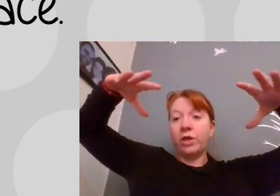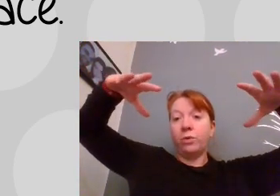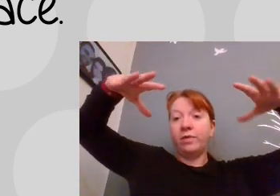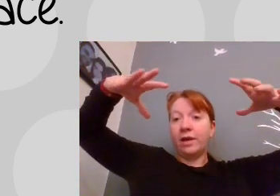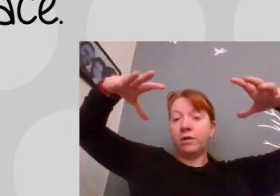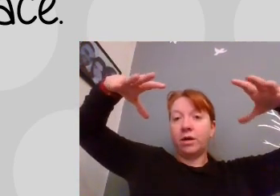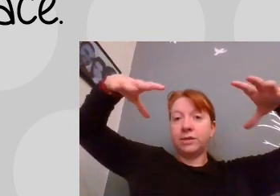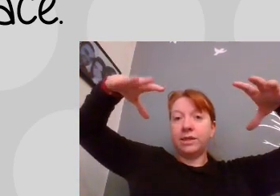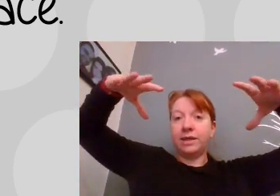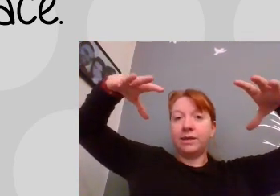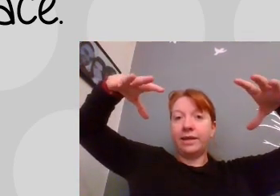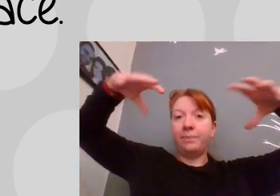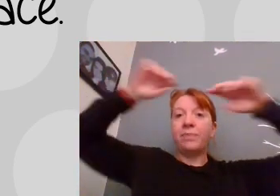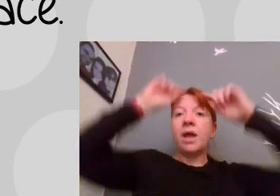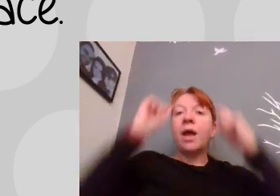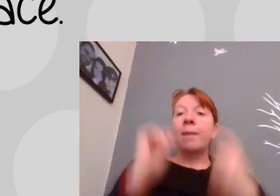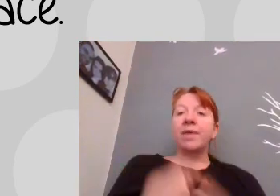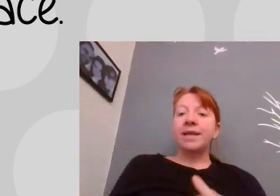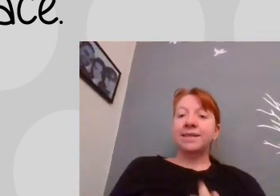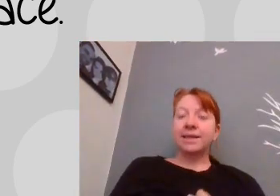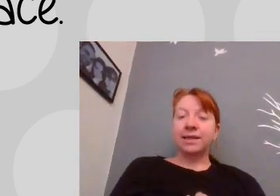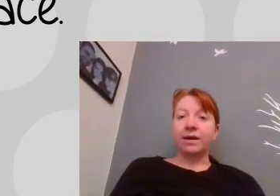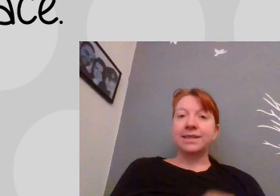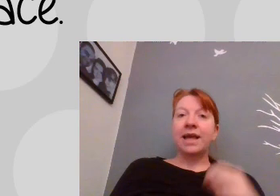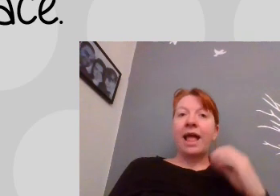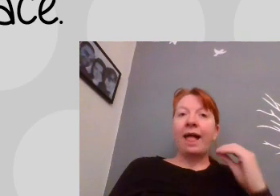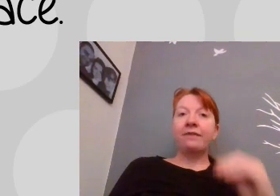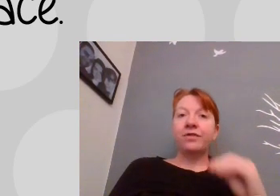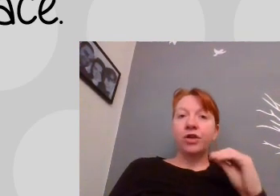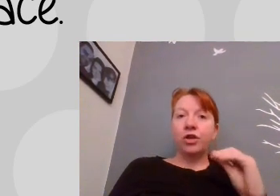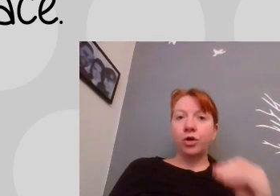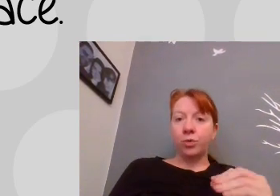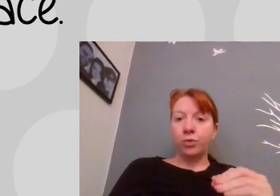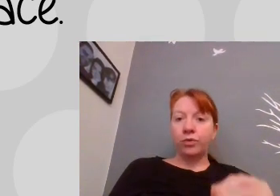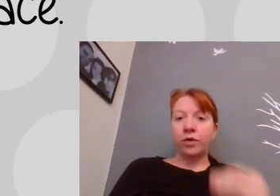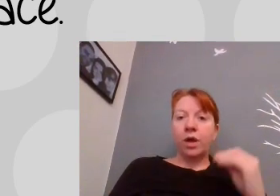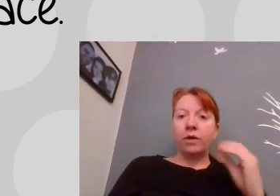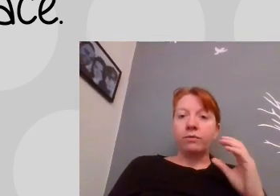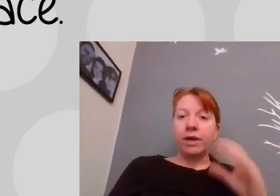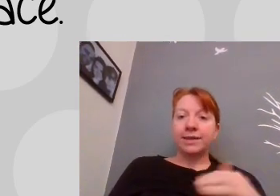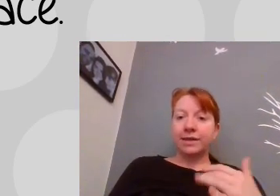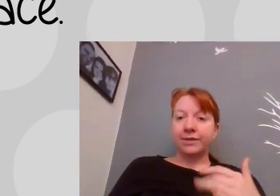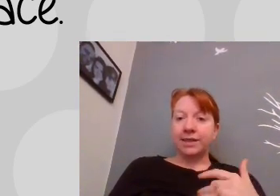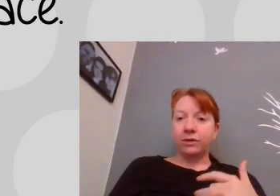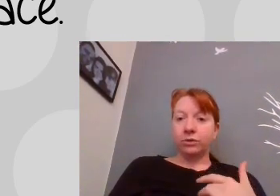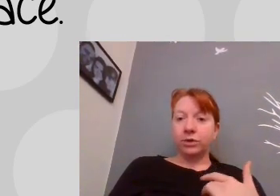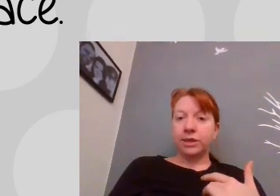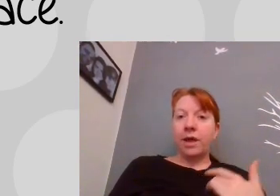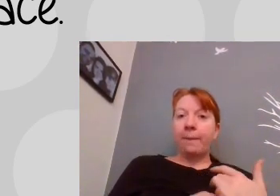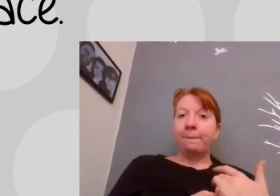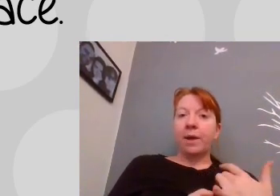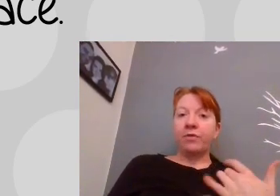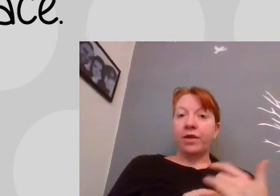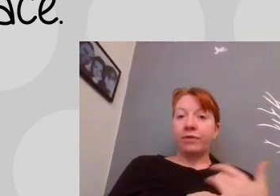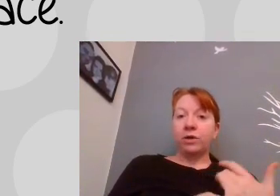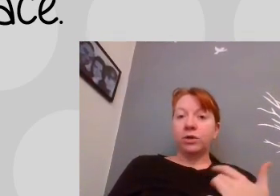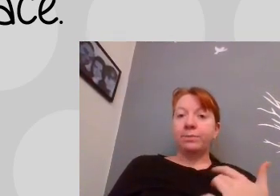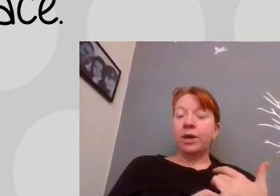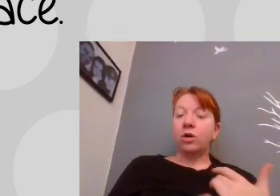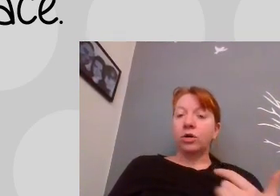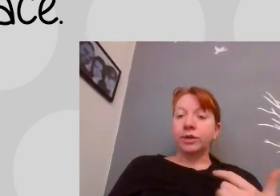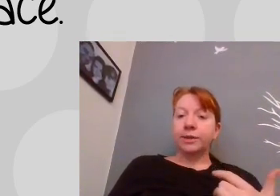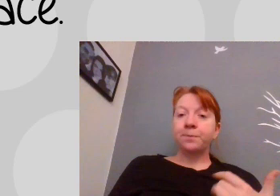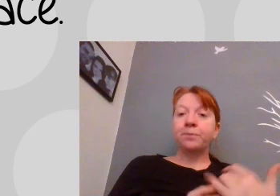technology that we use in our cars and things like that. But these satellites have to use relativity laws, theory